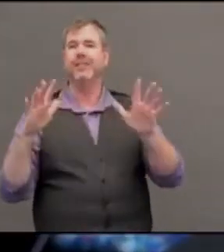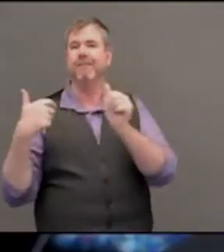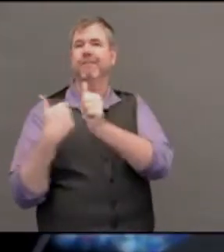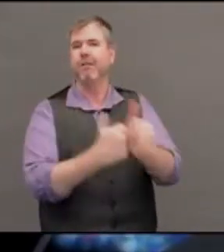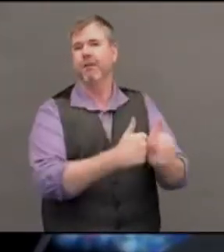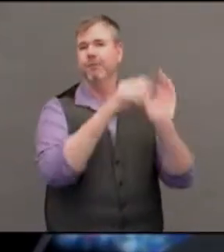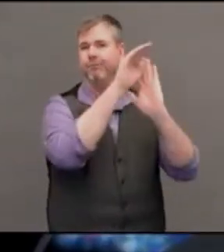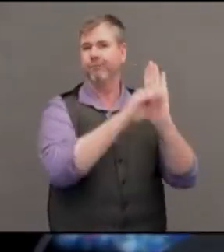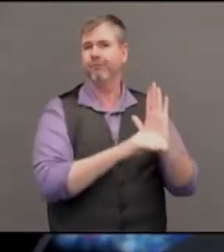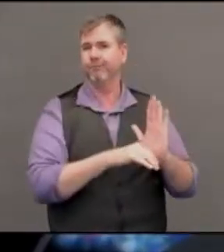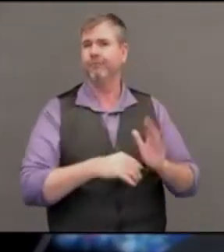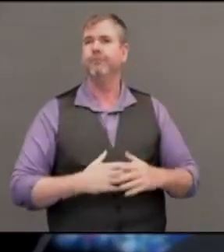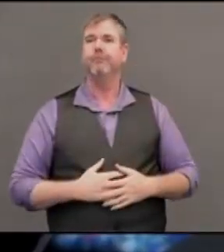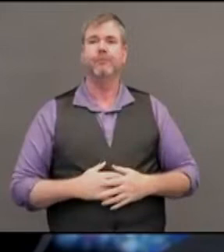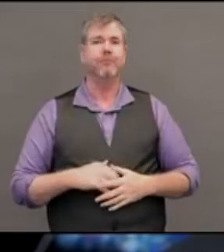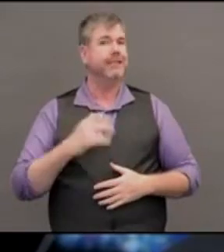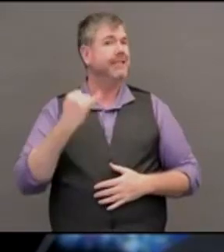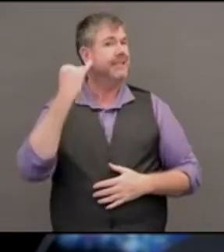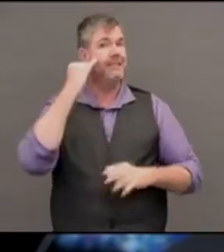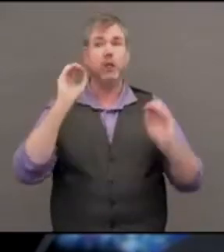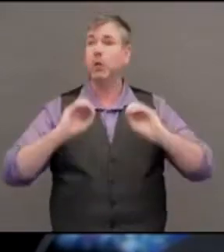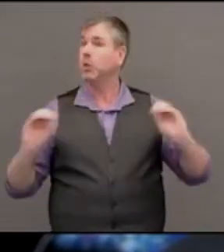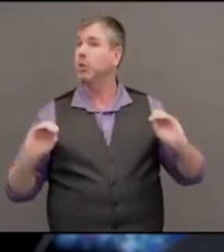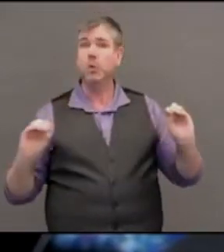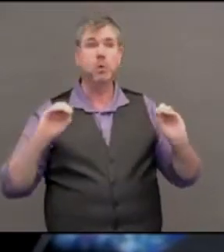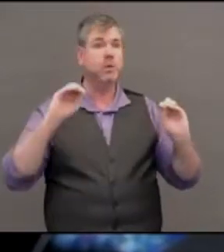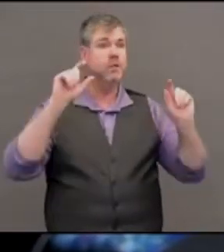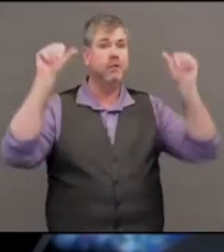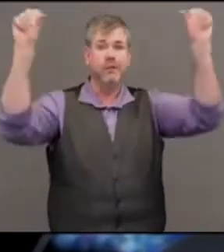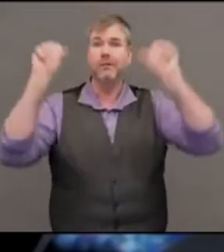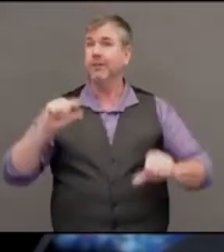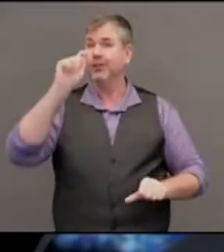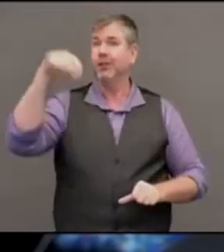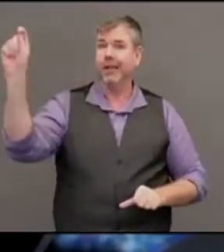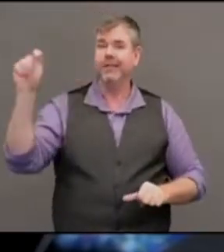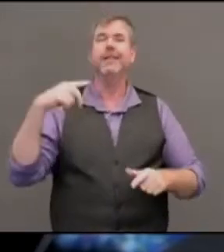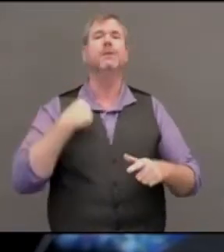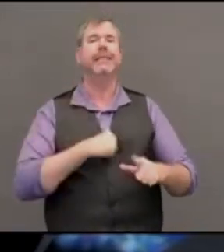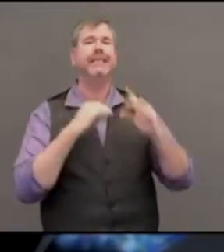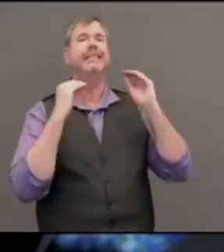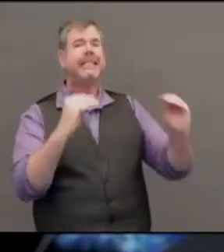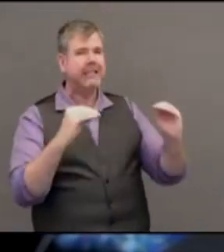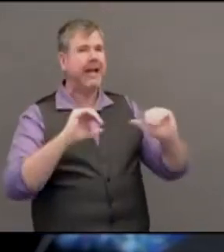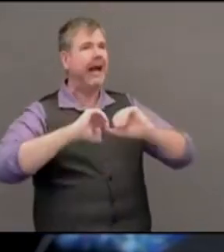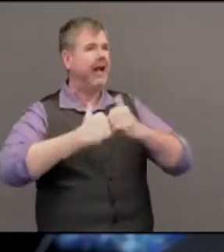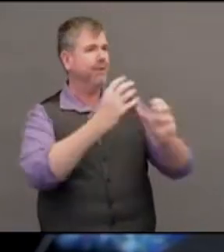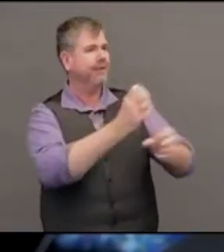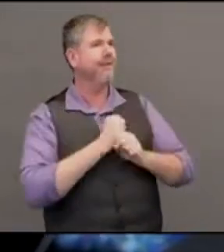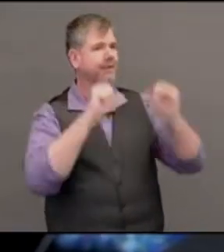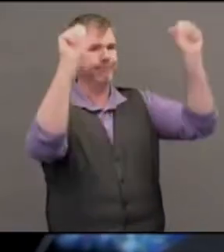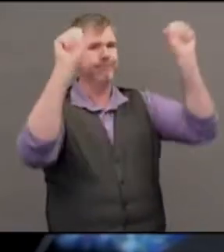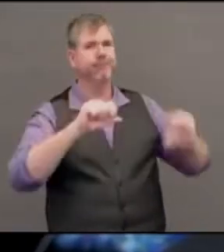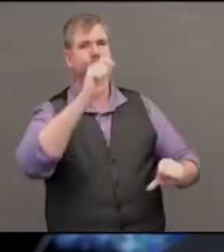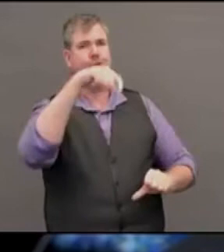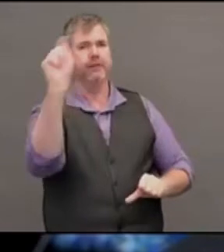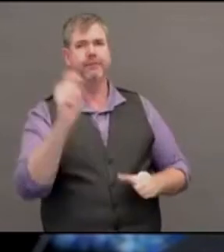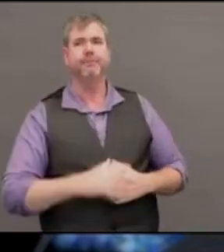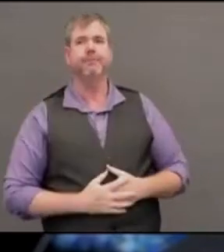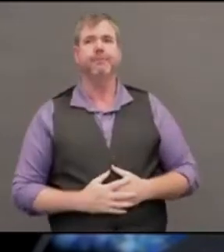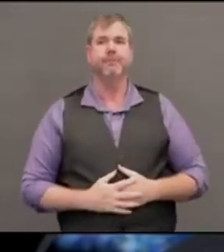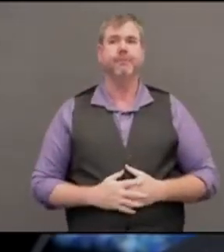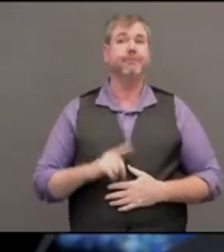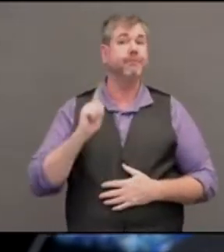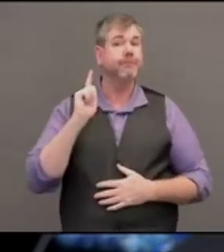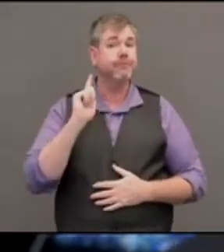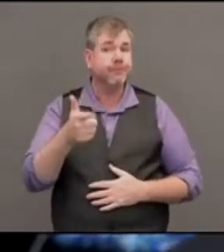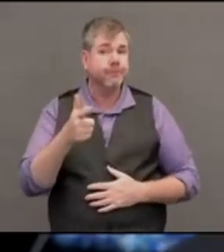have the protocol form, we'll educate them on where to obtain it. And later, when I'm going over the specific resources we give them, I'll show you where